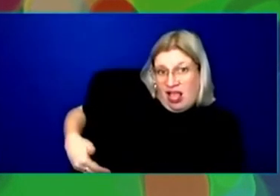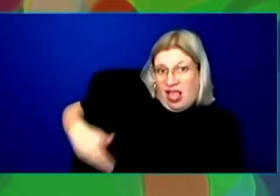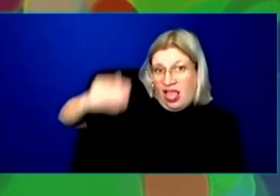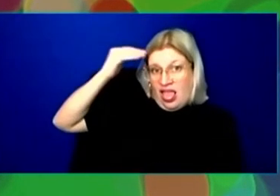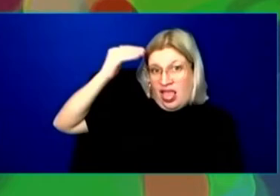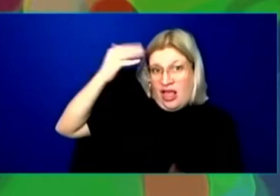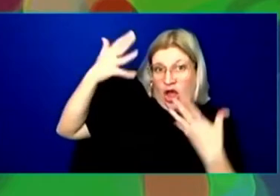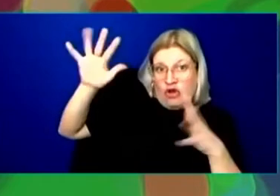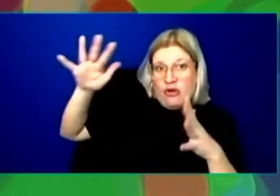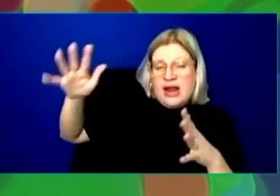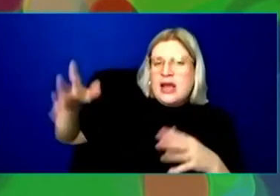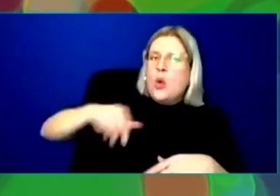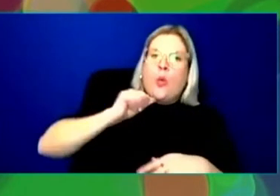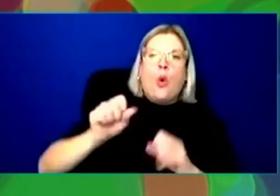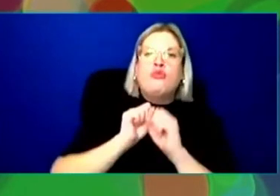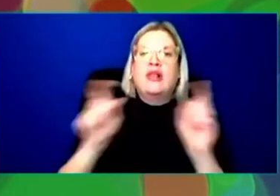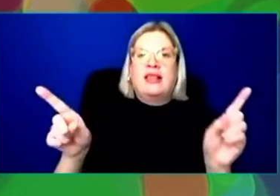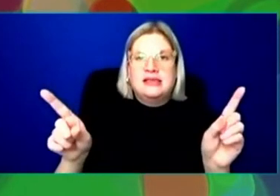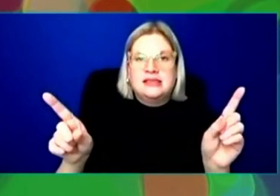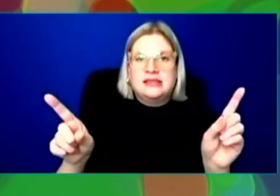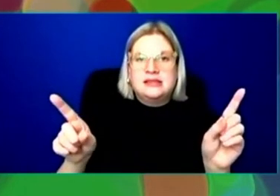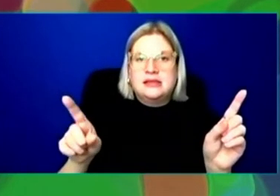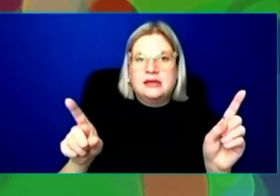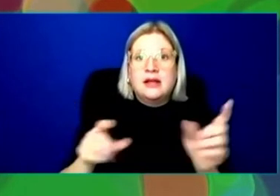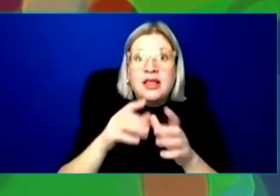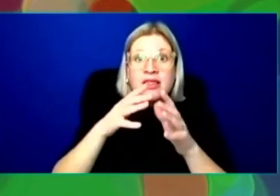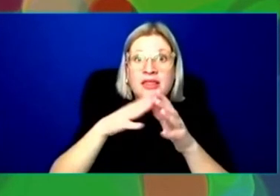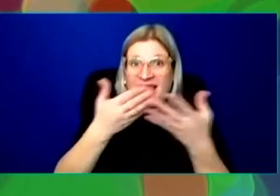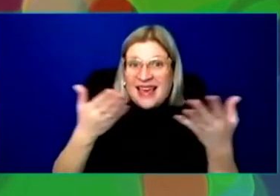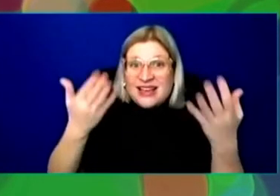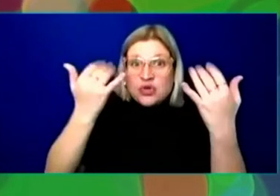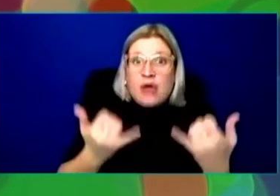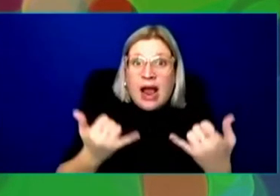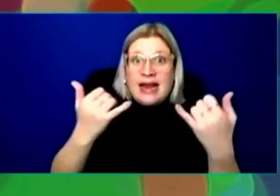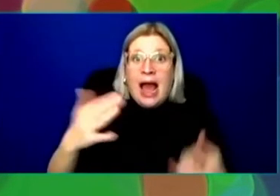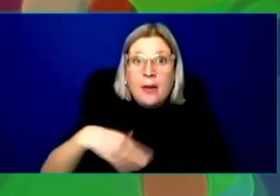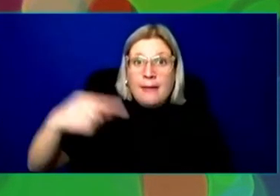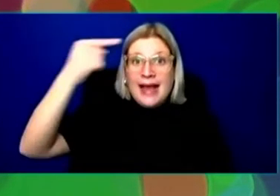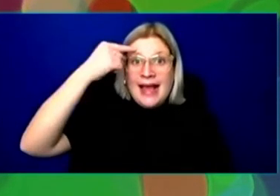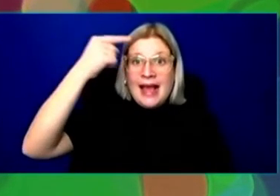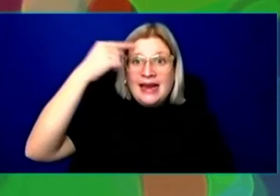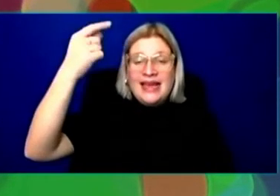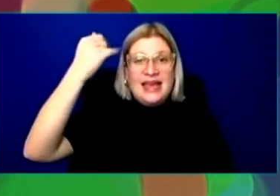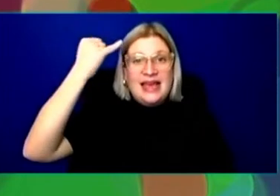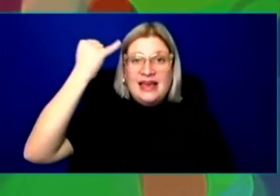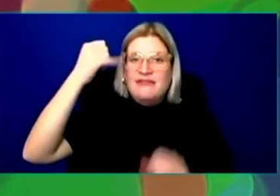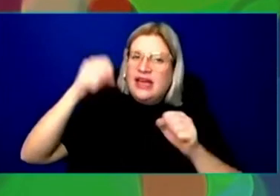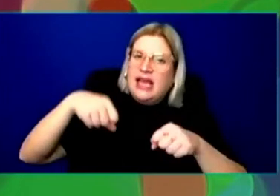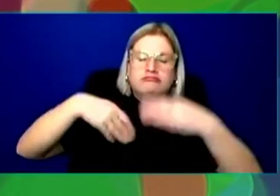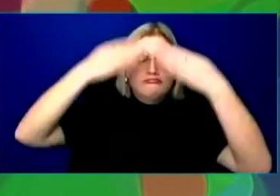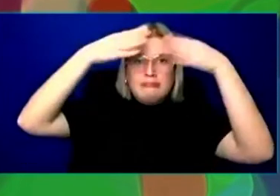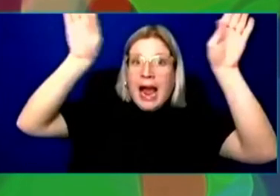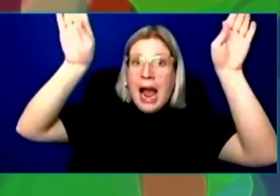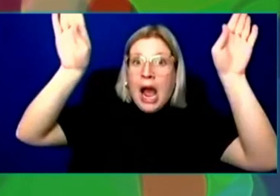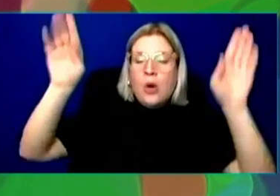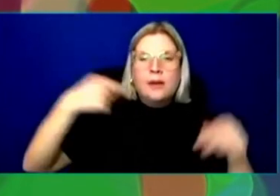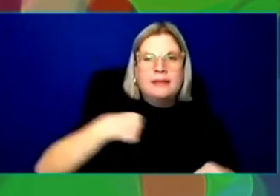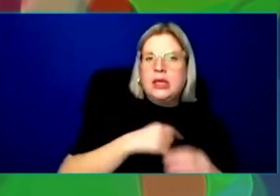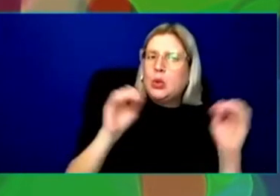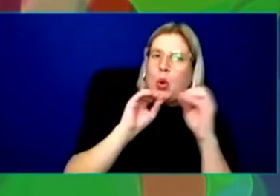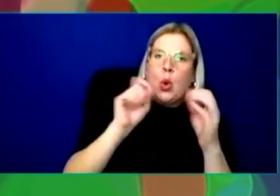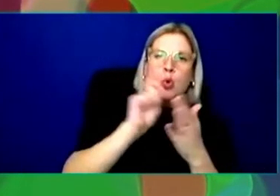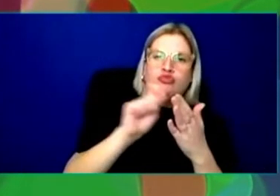just populate it with the things that are in my head right now. It's so wild. I don't have writer's block. I have the